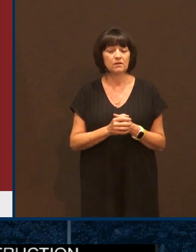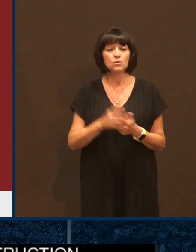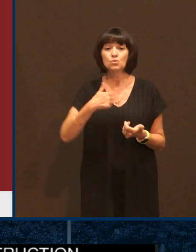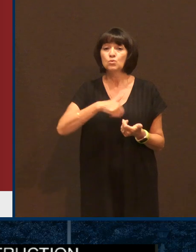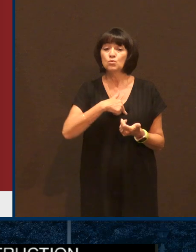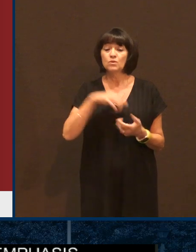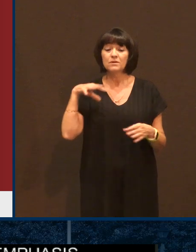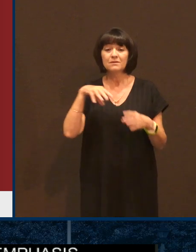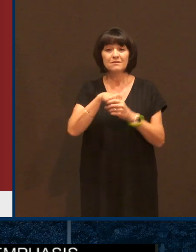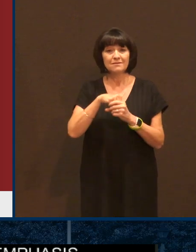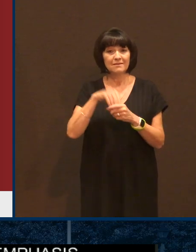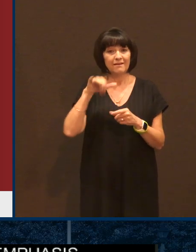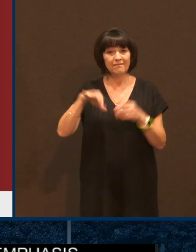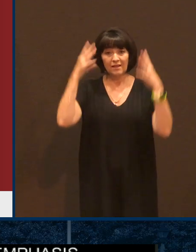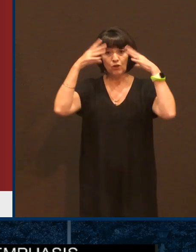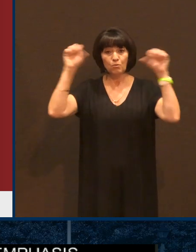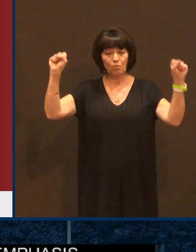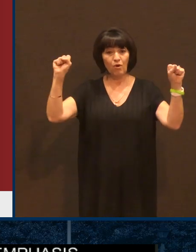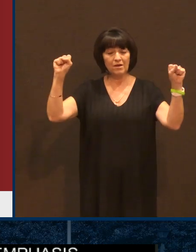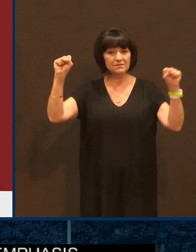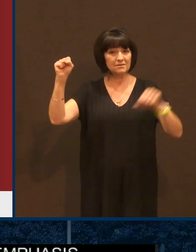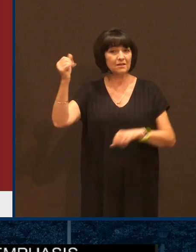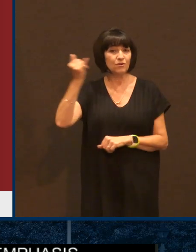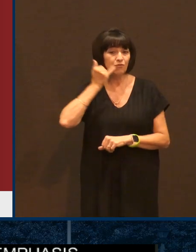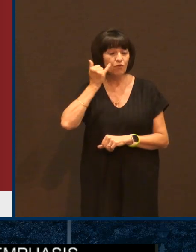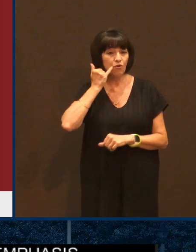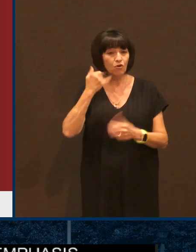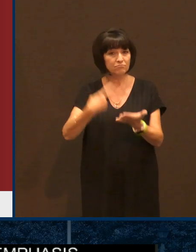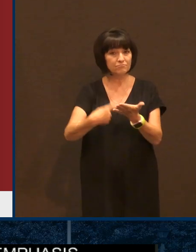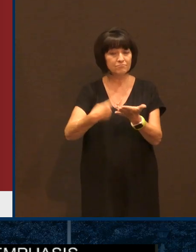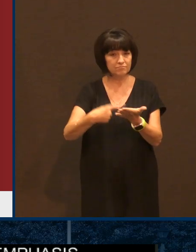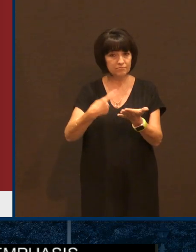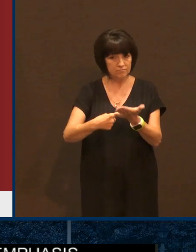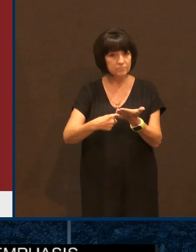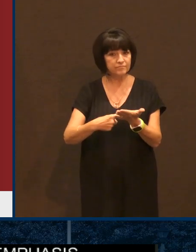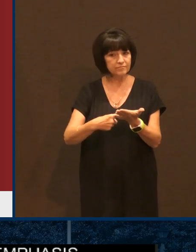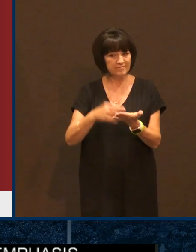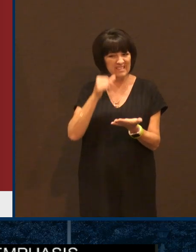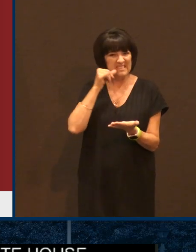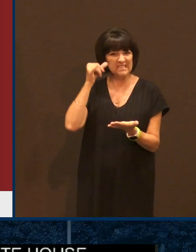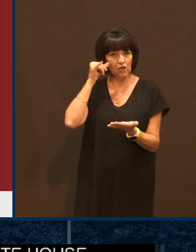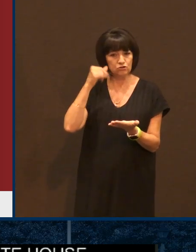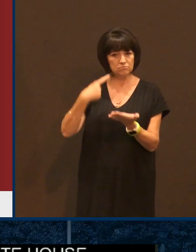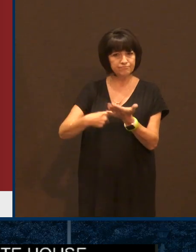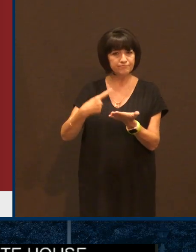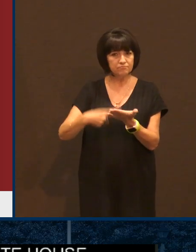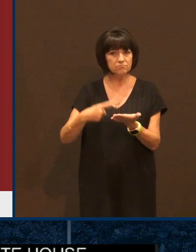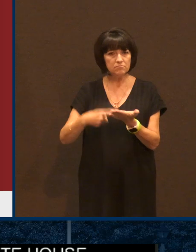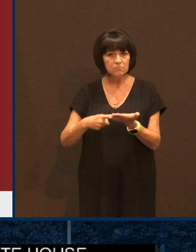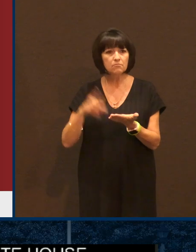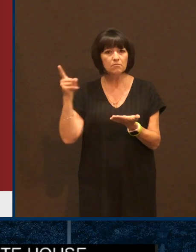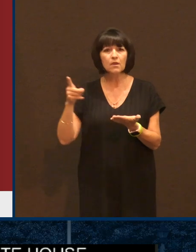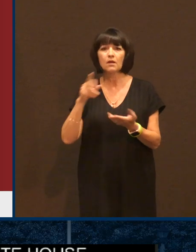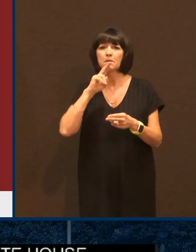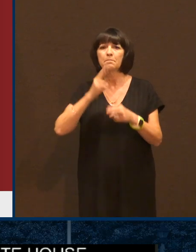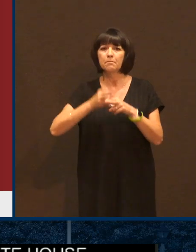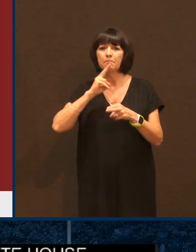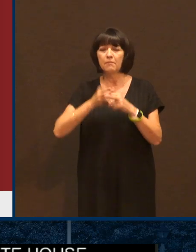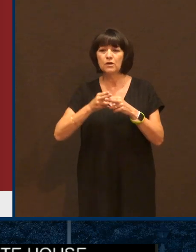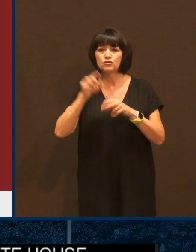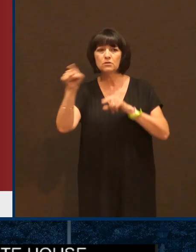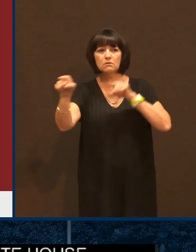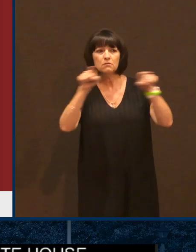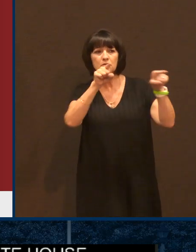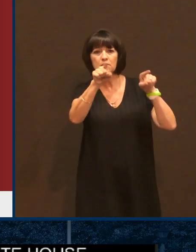call just yesterday about the outbreaks in states across our country and the actions that our governors are taking in Texas